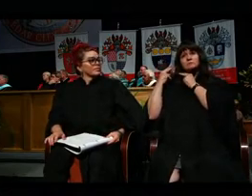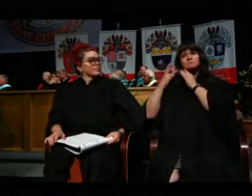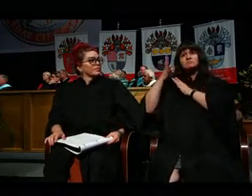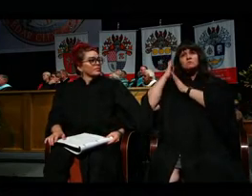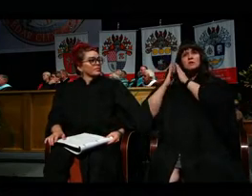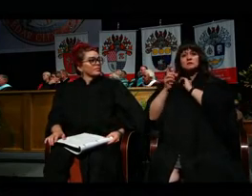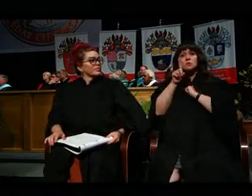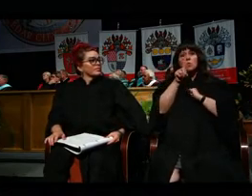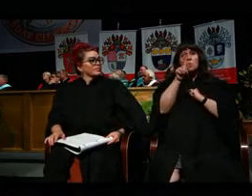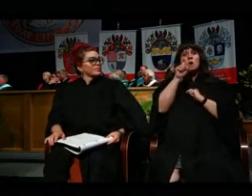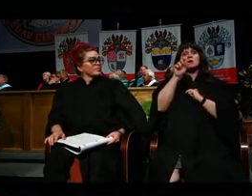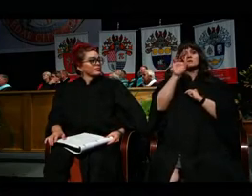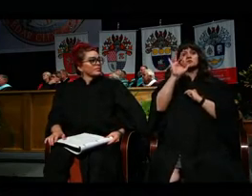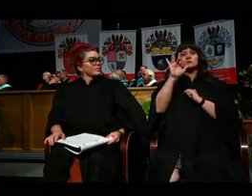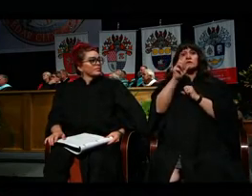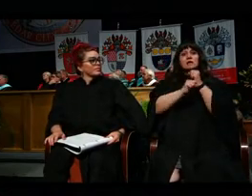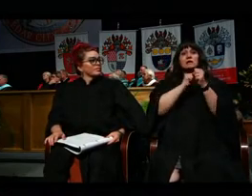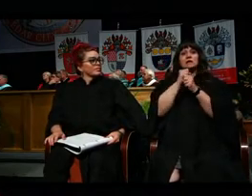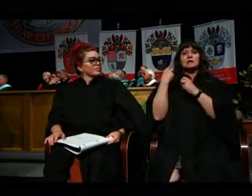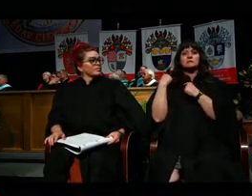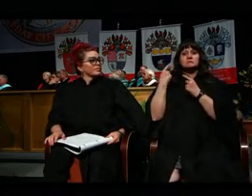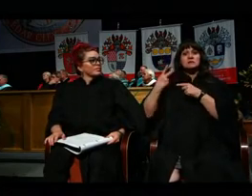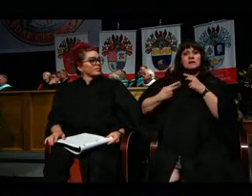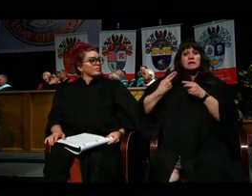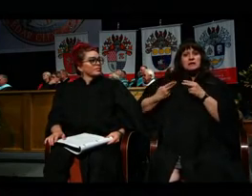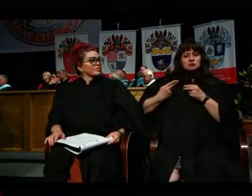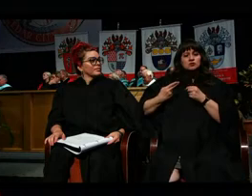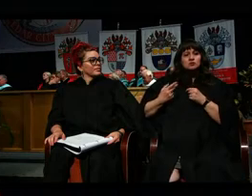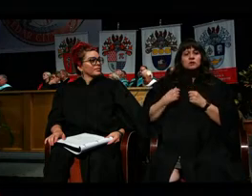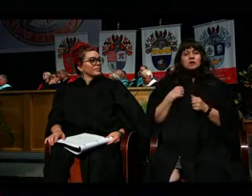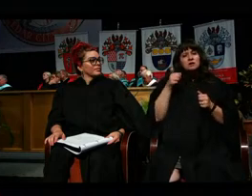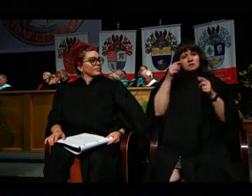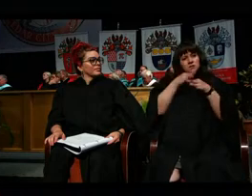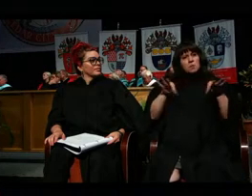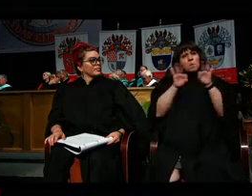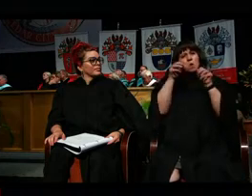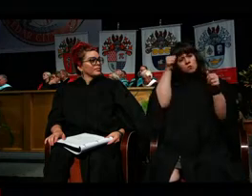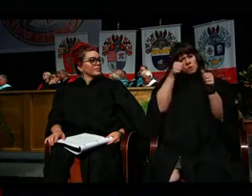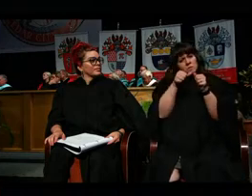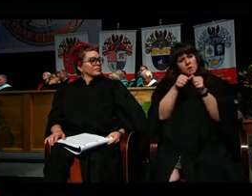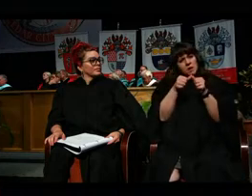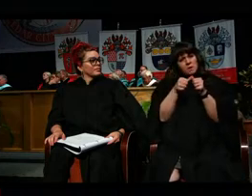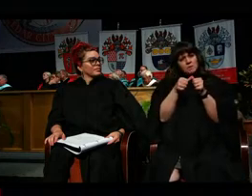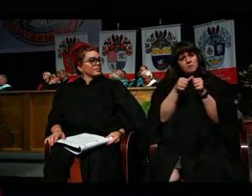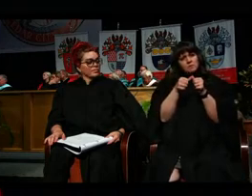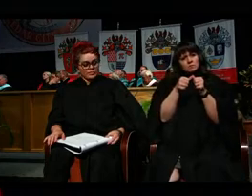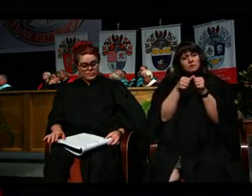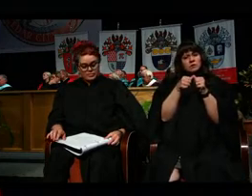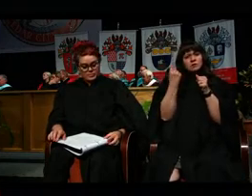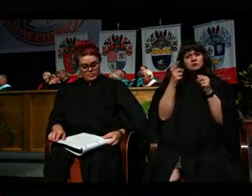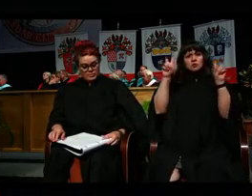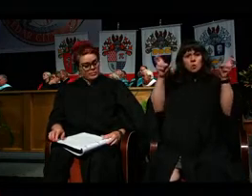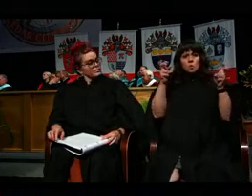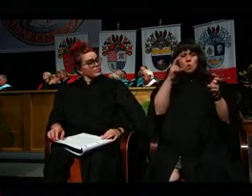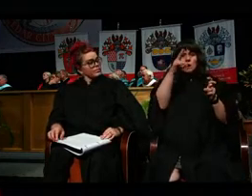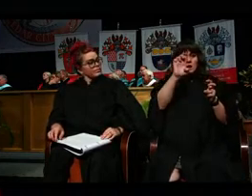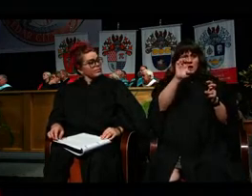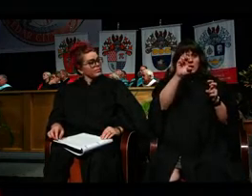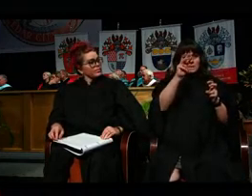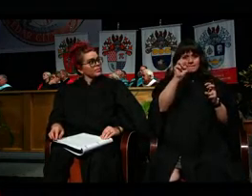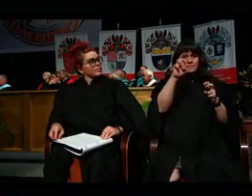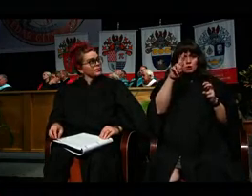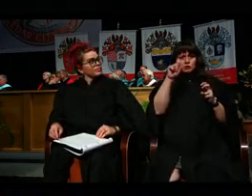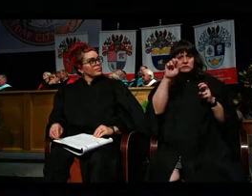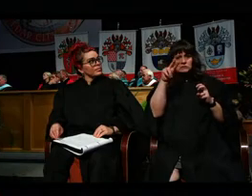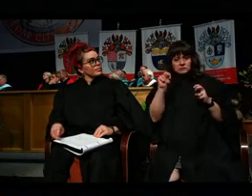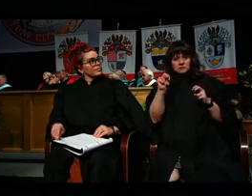125 years of history, it is important to remember those who, to paraphrase Emerson, went where there was no path